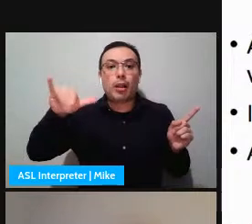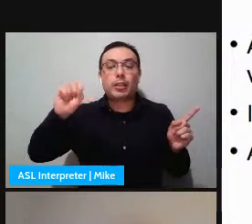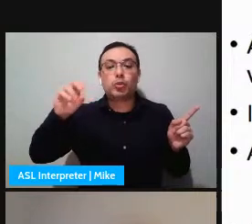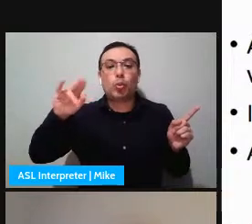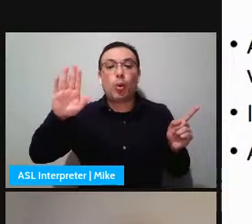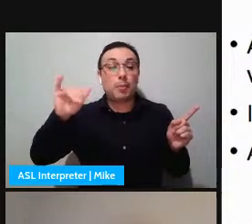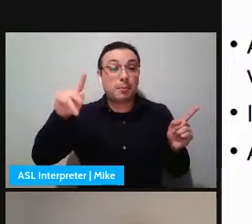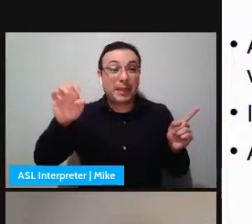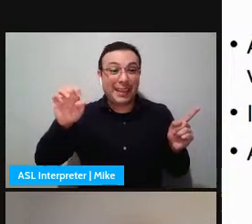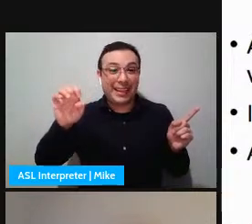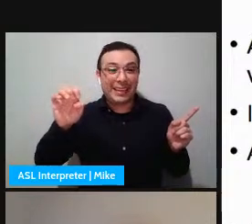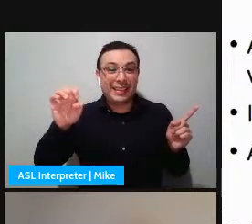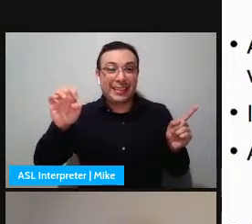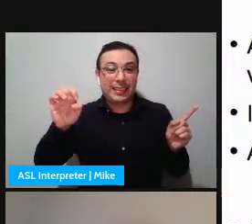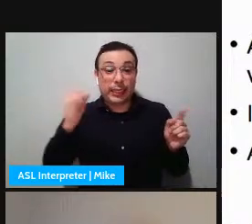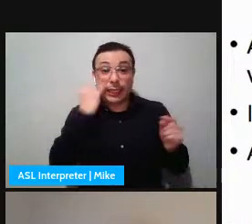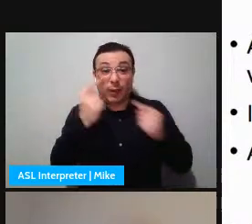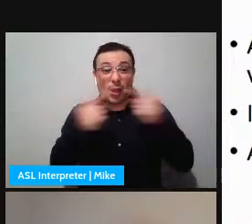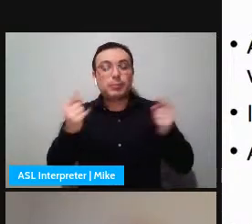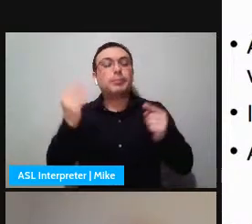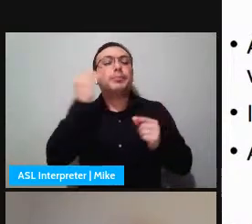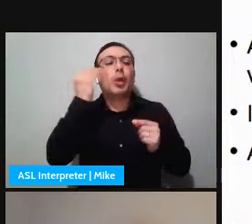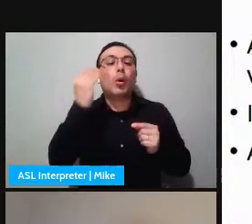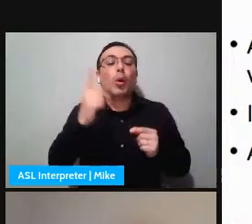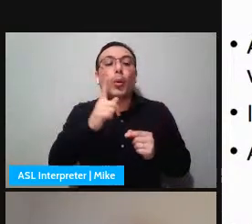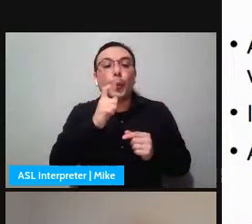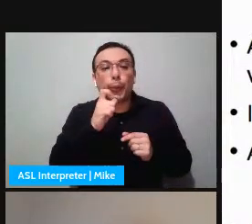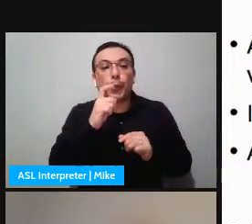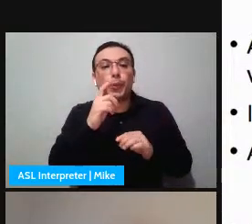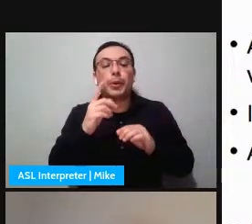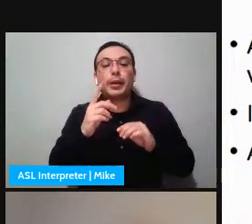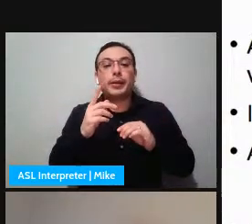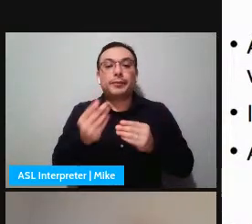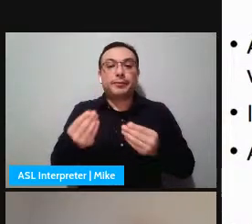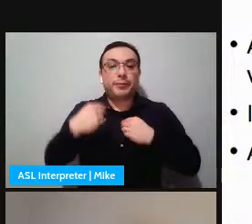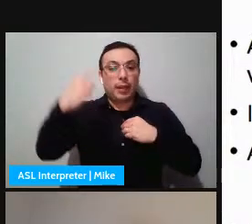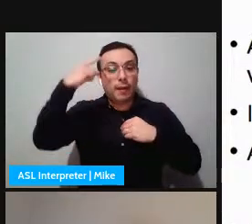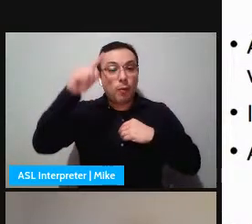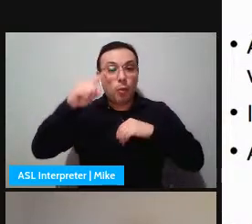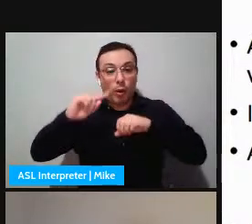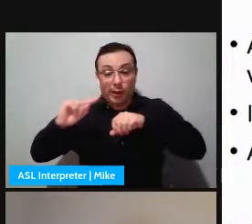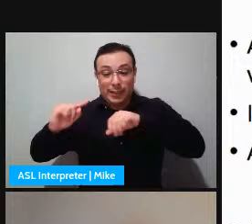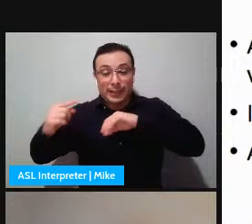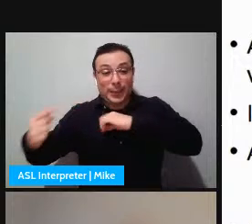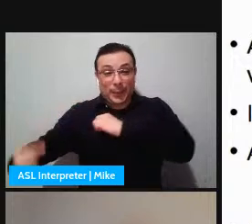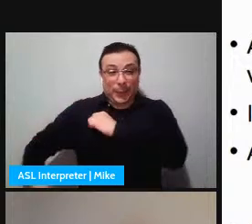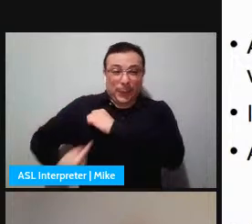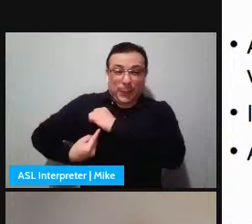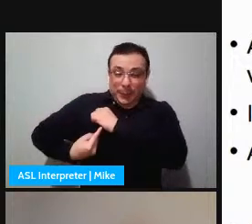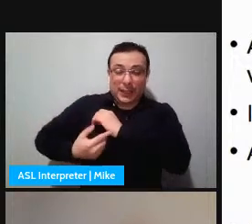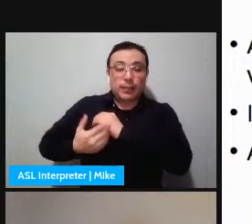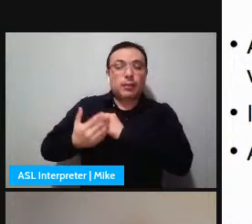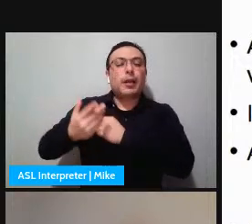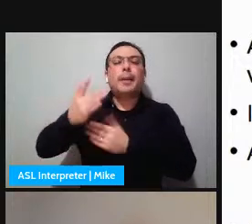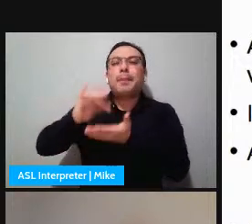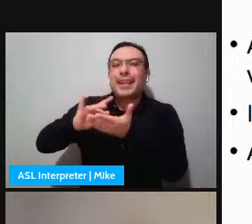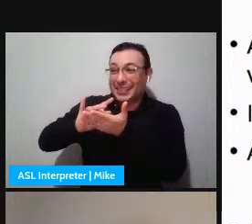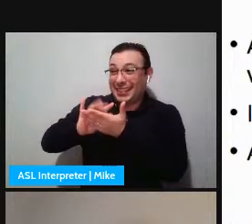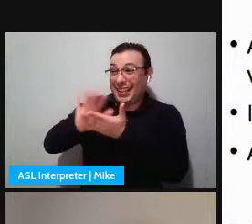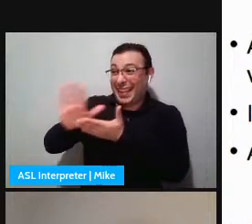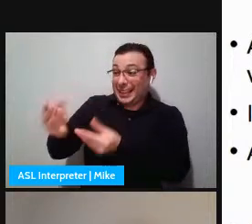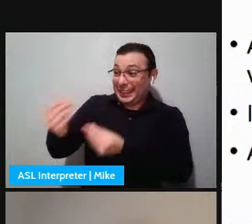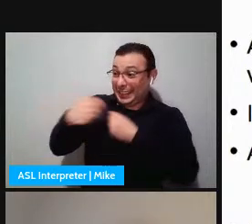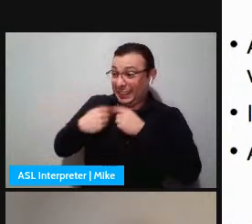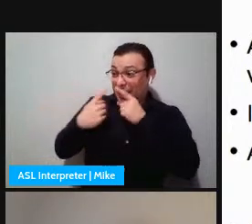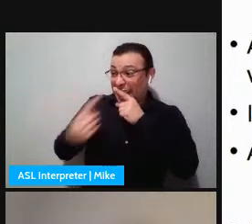for instance. So if you have kind of an allergic reaction to those, and if you do have these, you should talk to an allergist